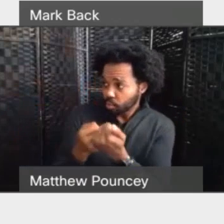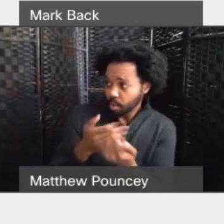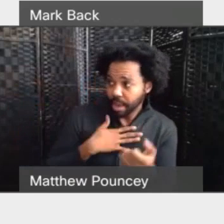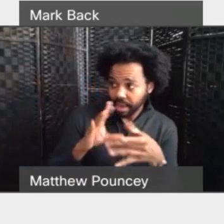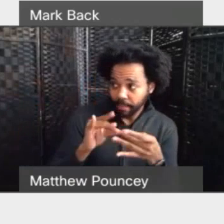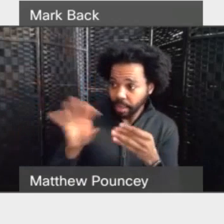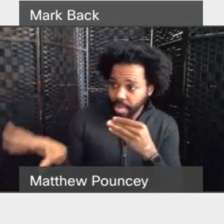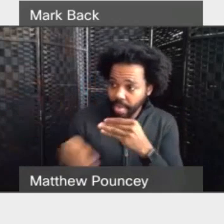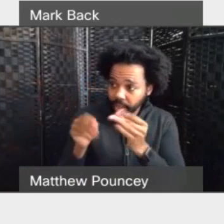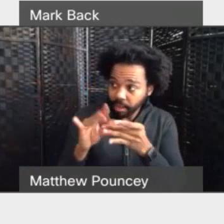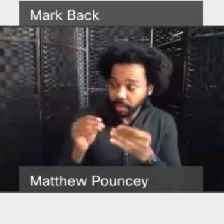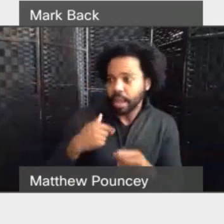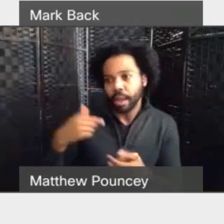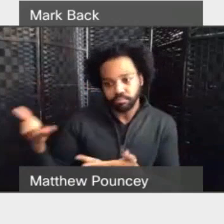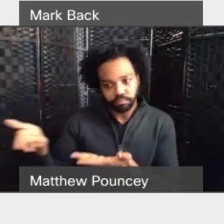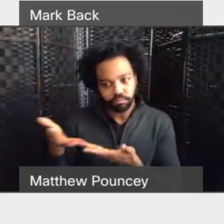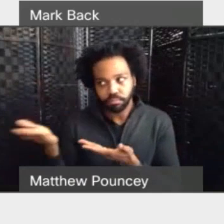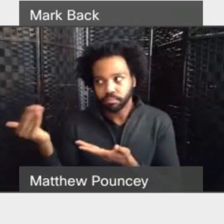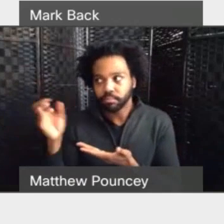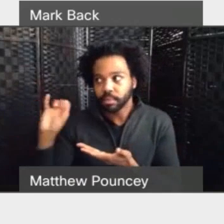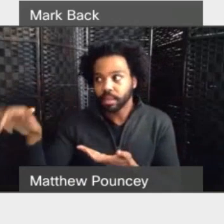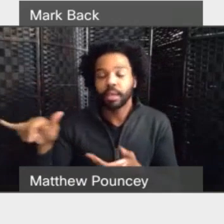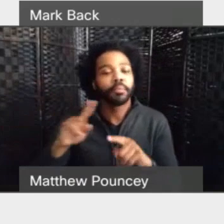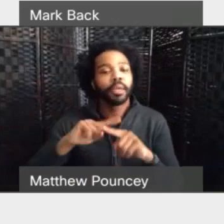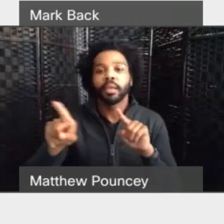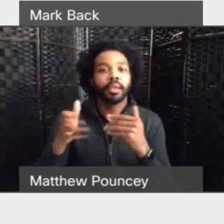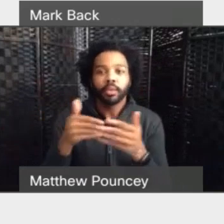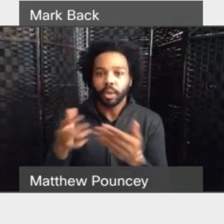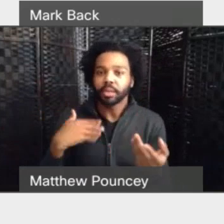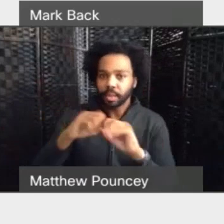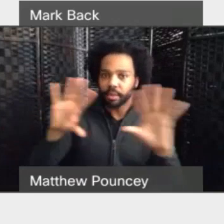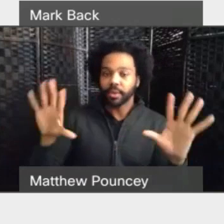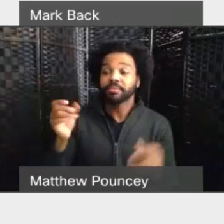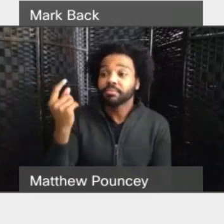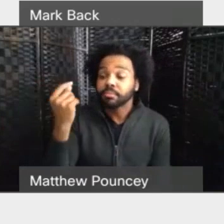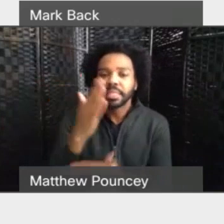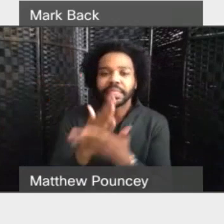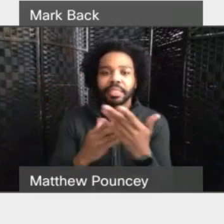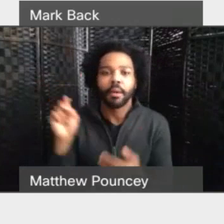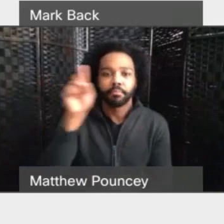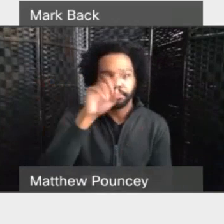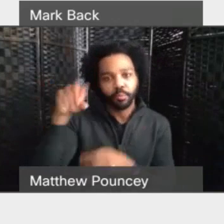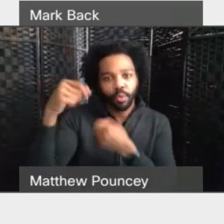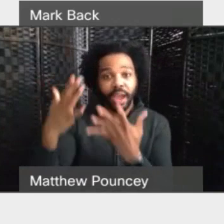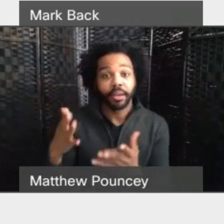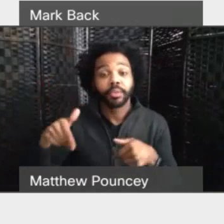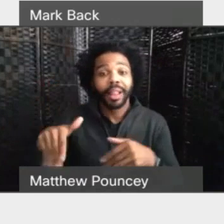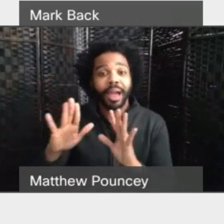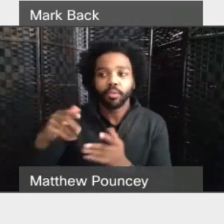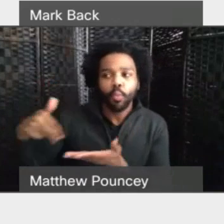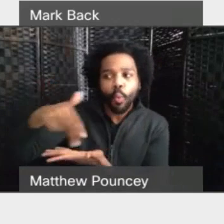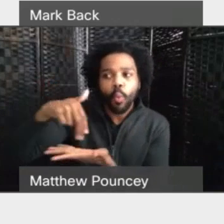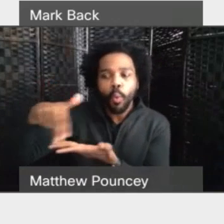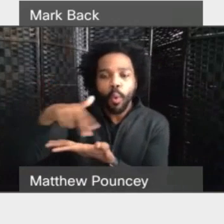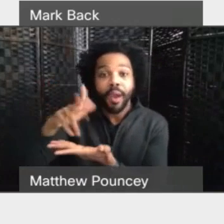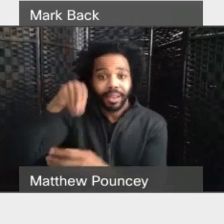that. So let me just clarify. So some providers are only allowing people to walk on the grounds of the home, keeping in